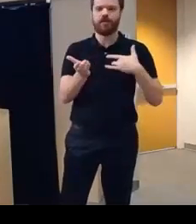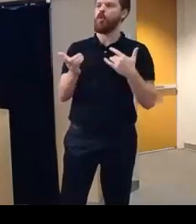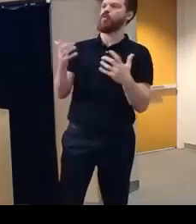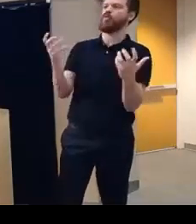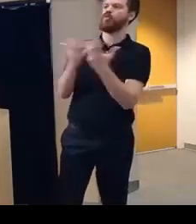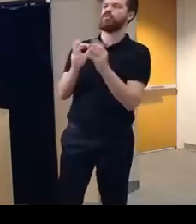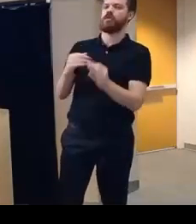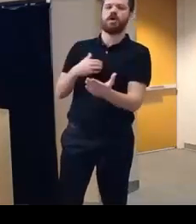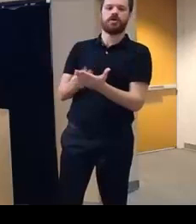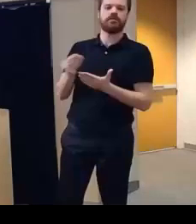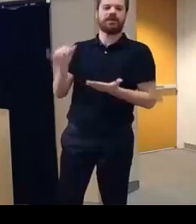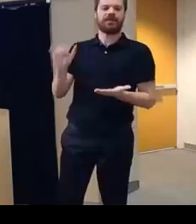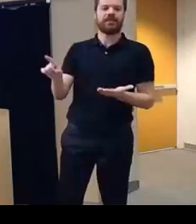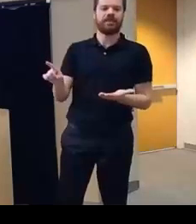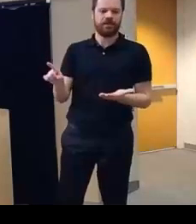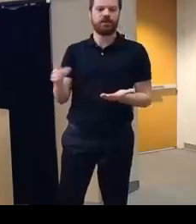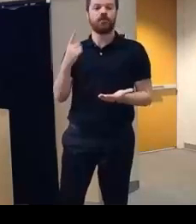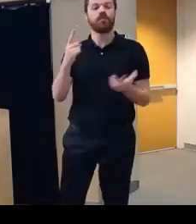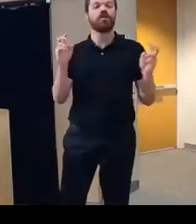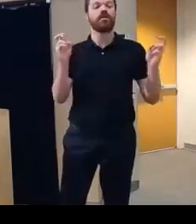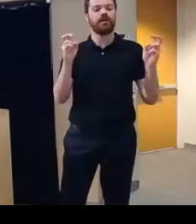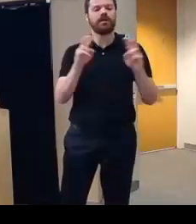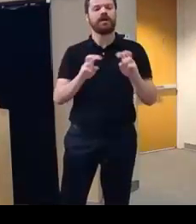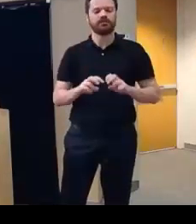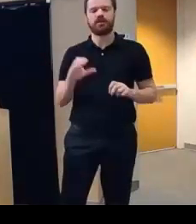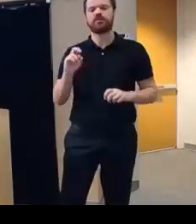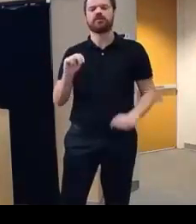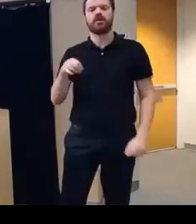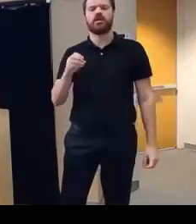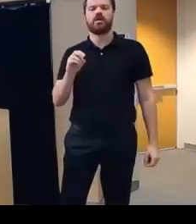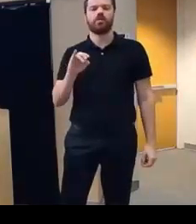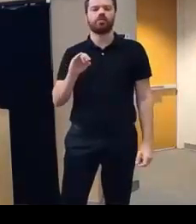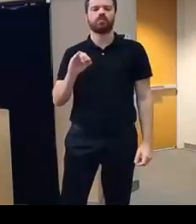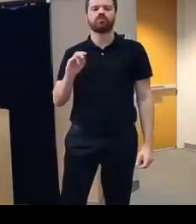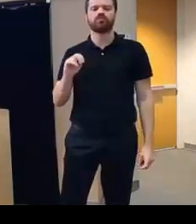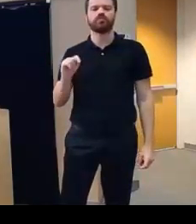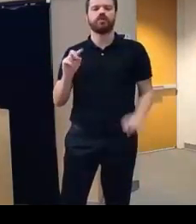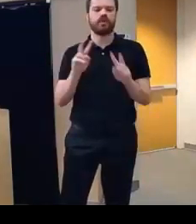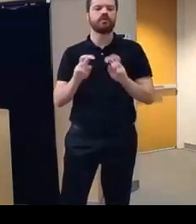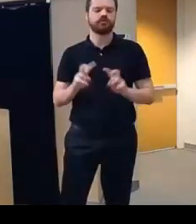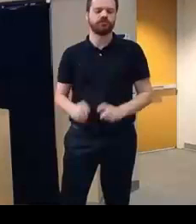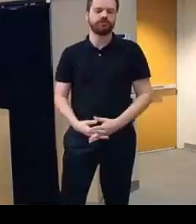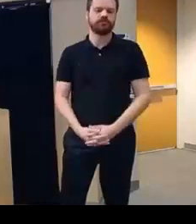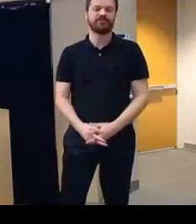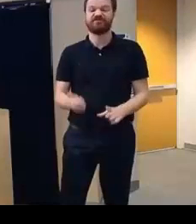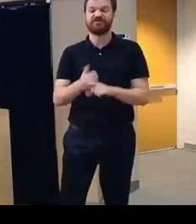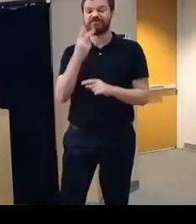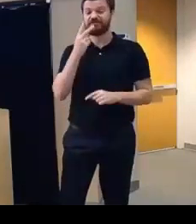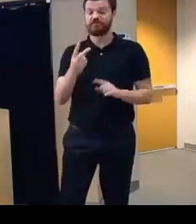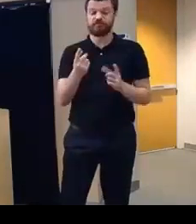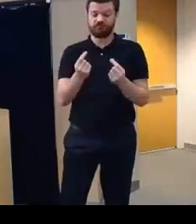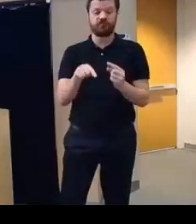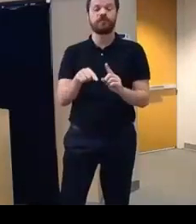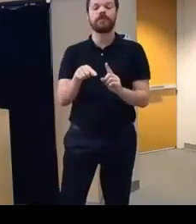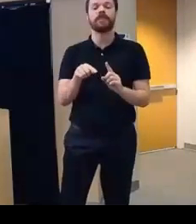want. And one tool is something called conjoint analysis, which is something that basically just sees how